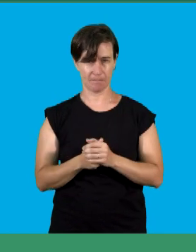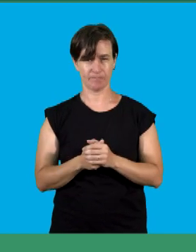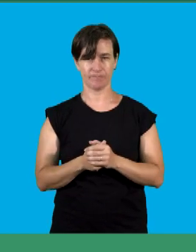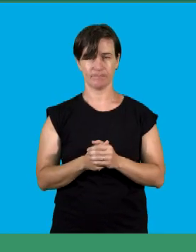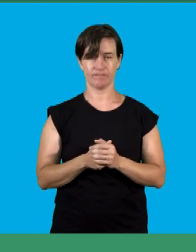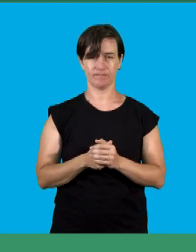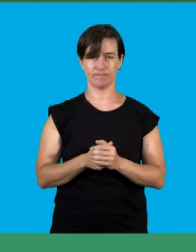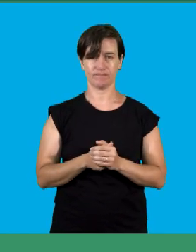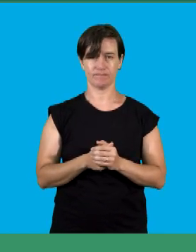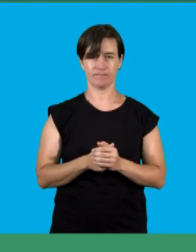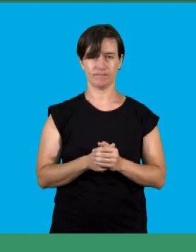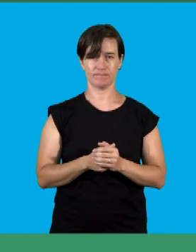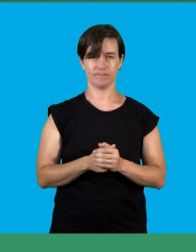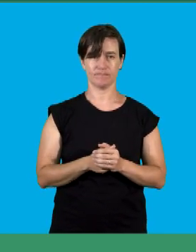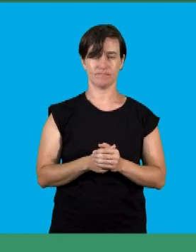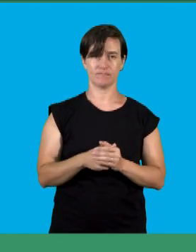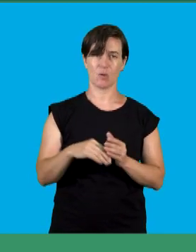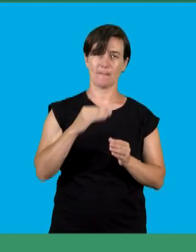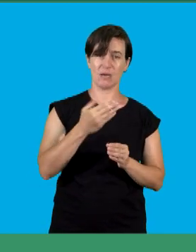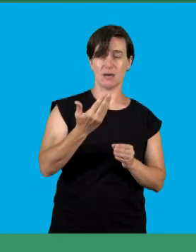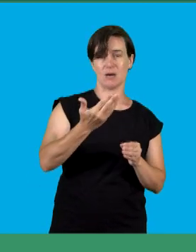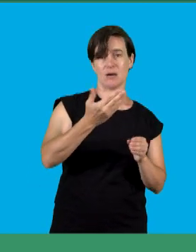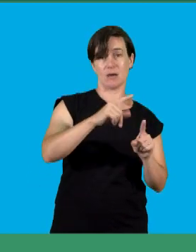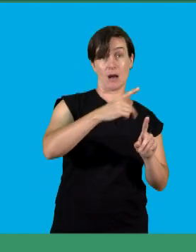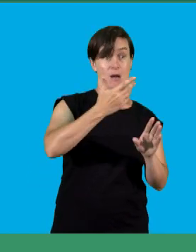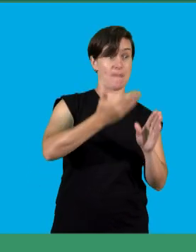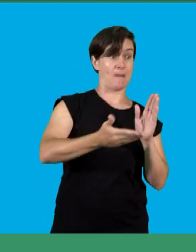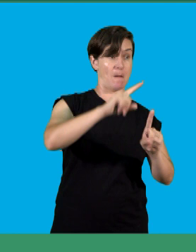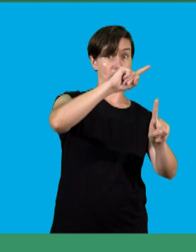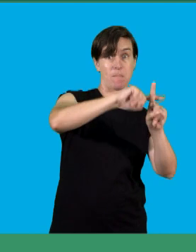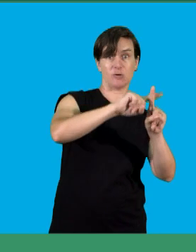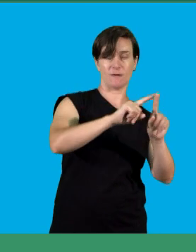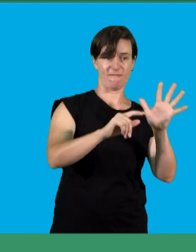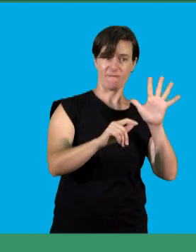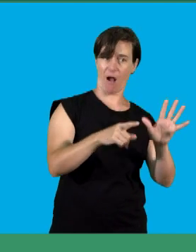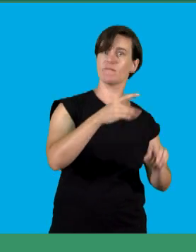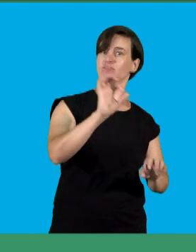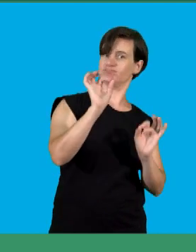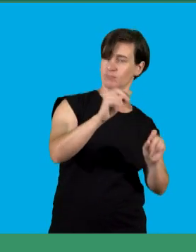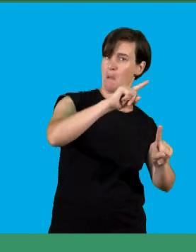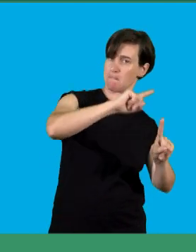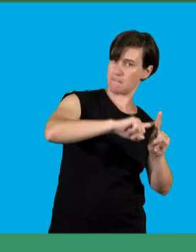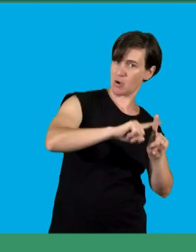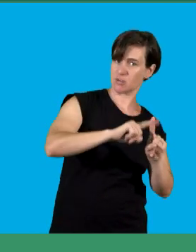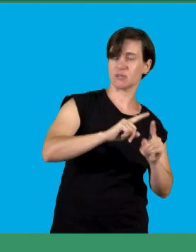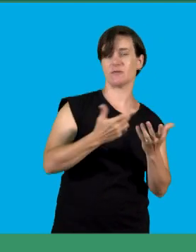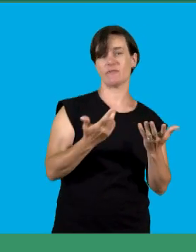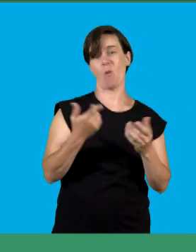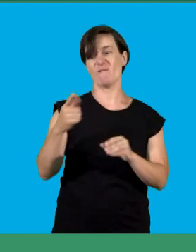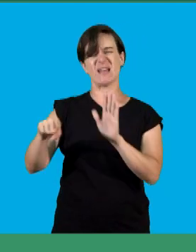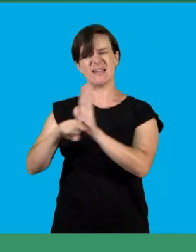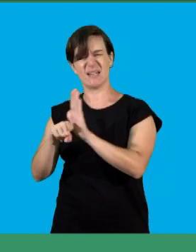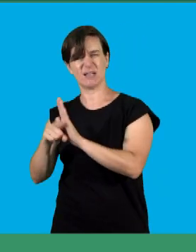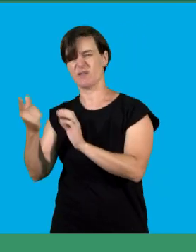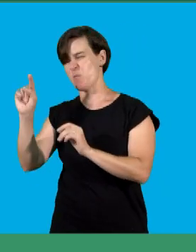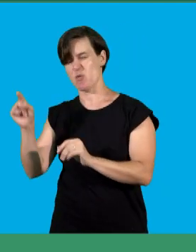for each from 1 being weak or 5 strong. So since we are advocating for change, we need to rate it. So